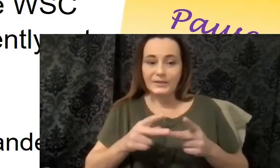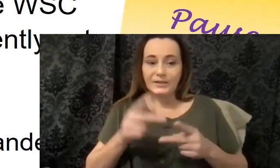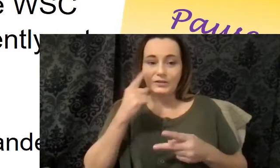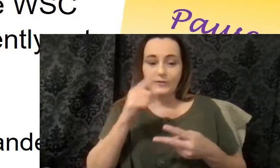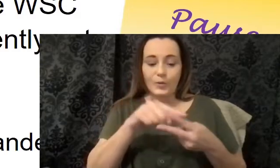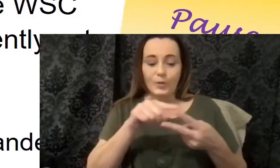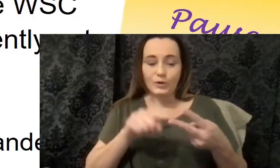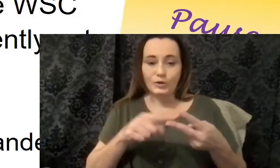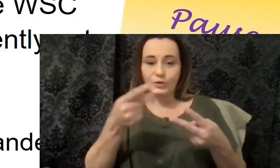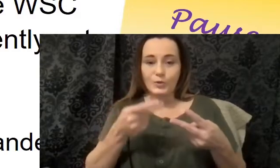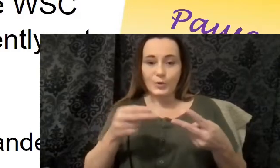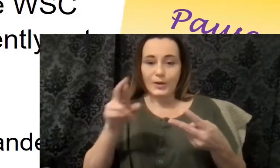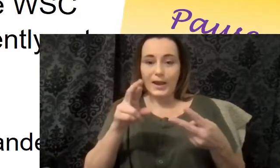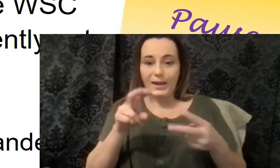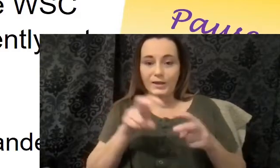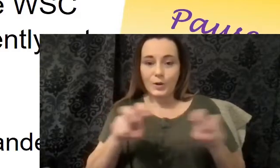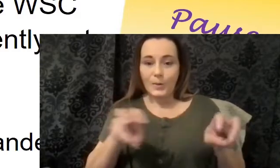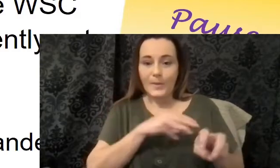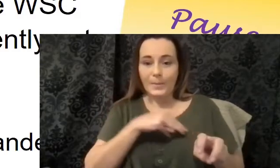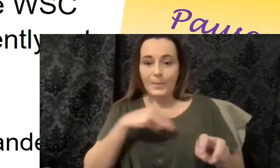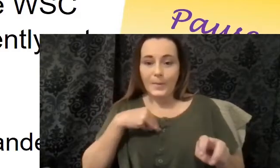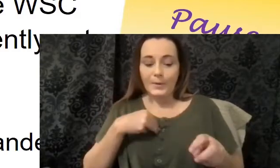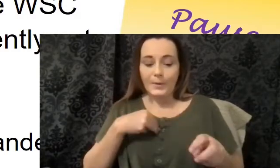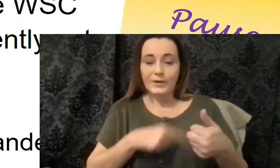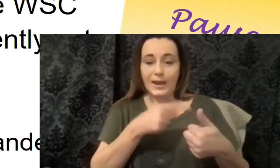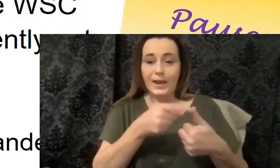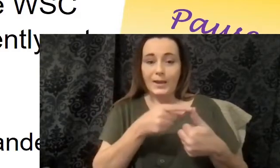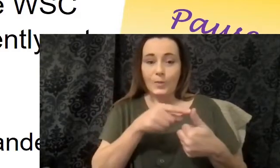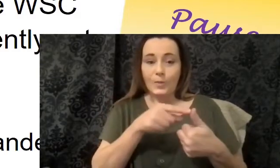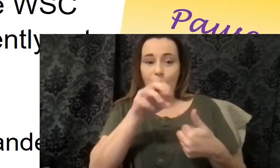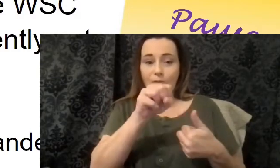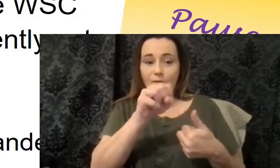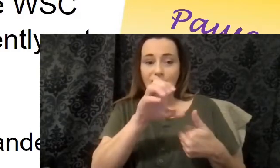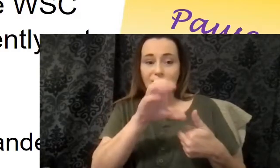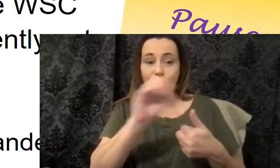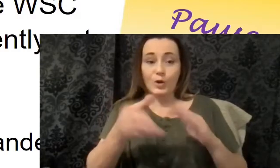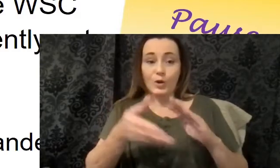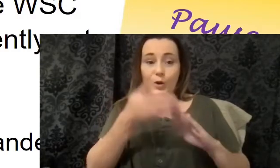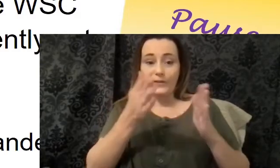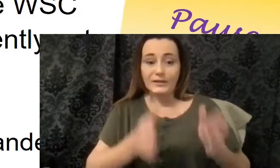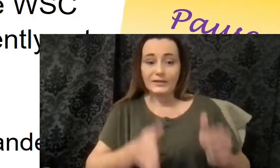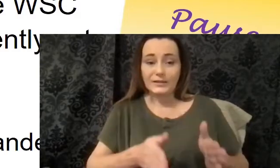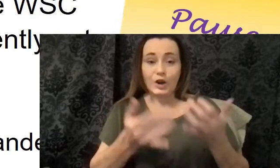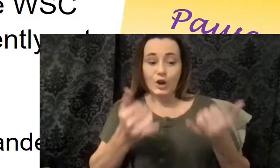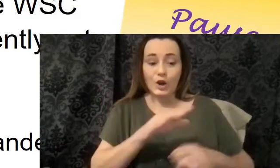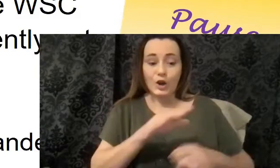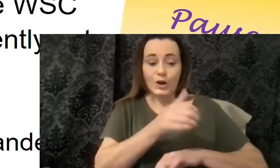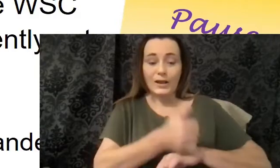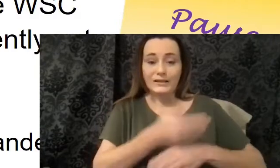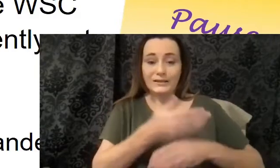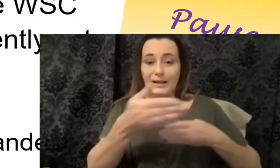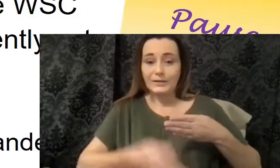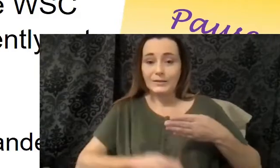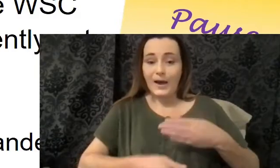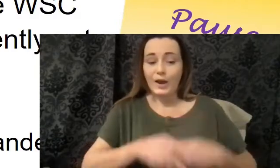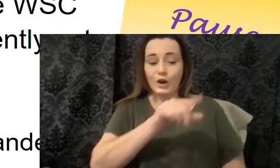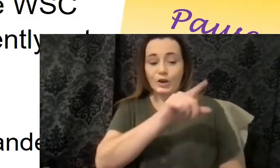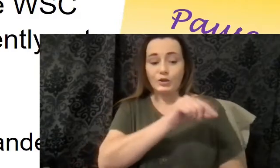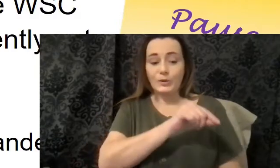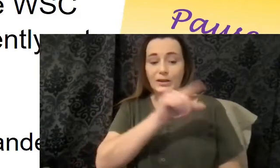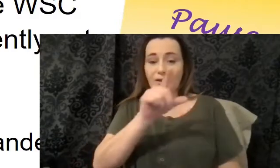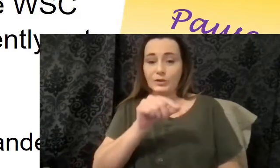1 World Service Conference co-facilitator currently set to expire in 2022